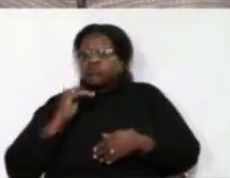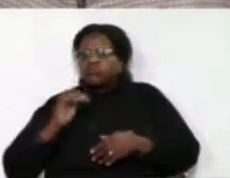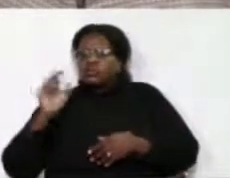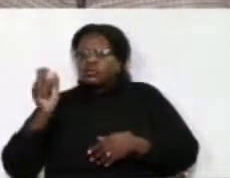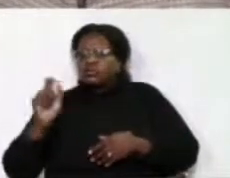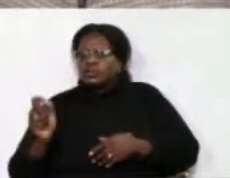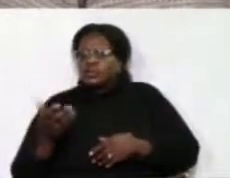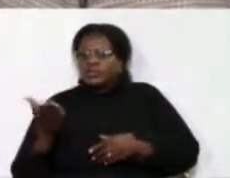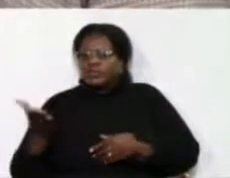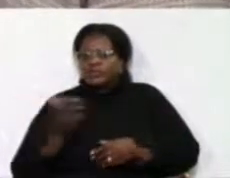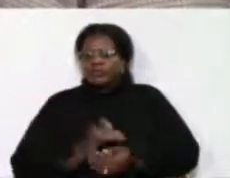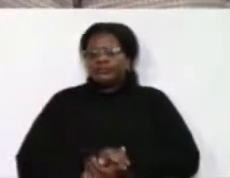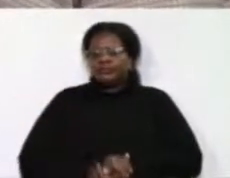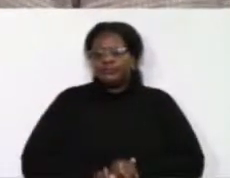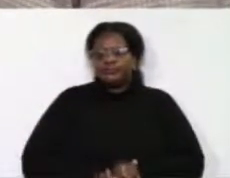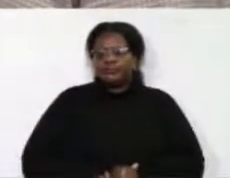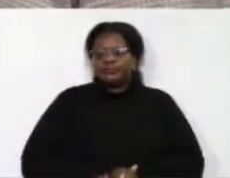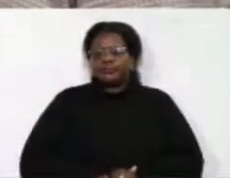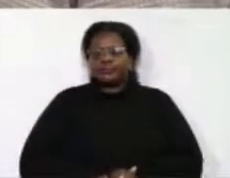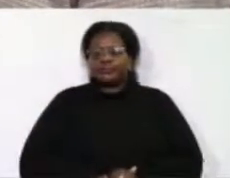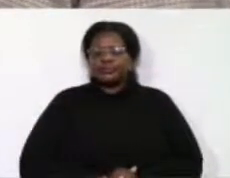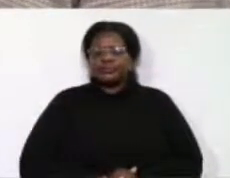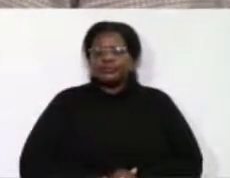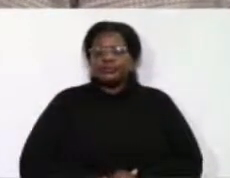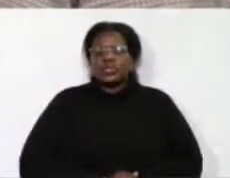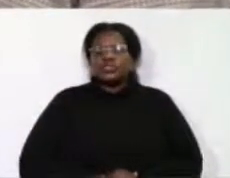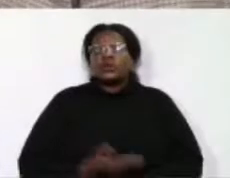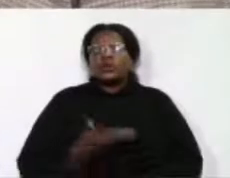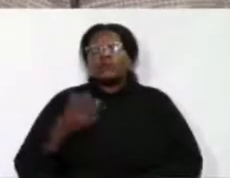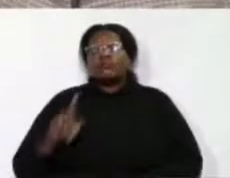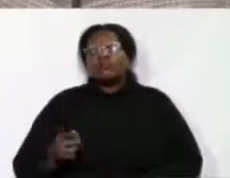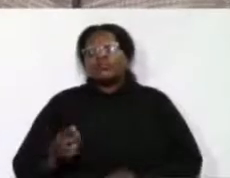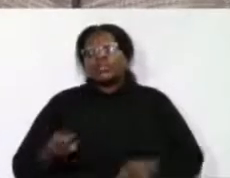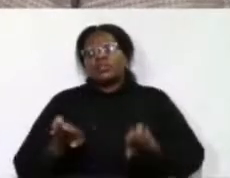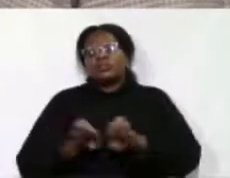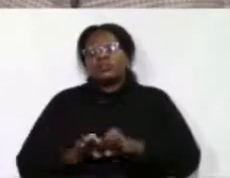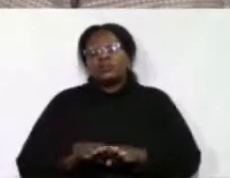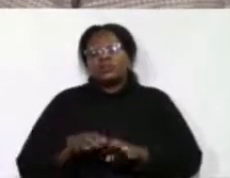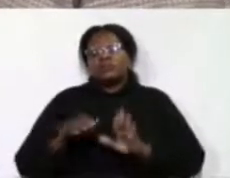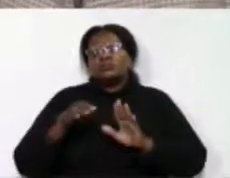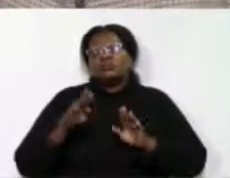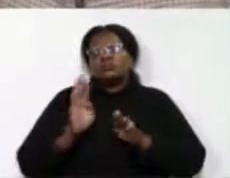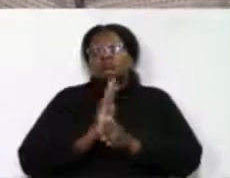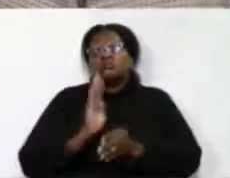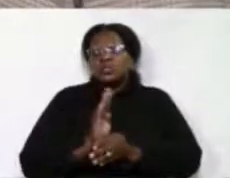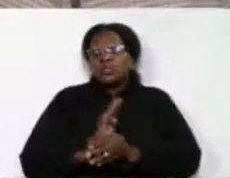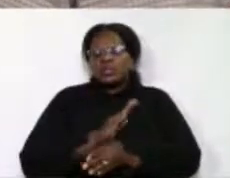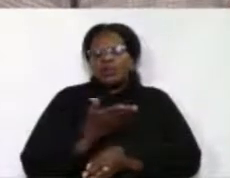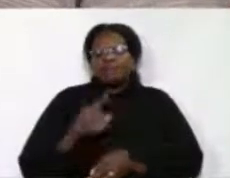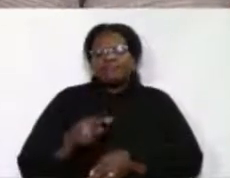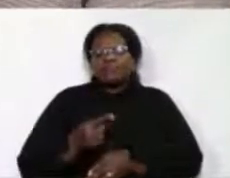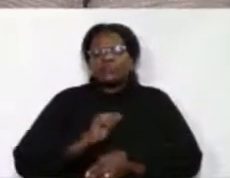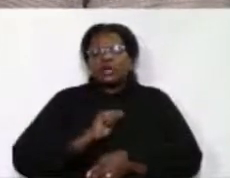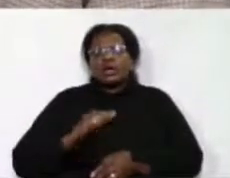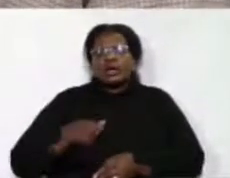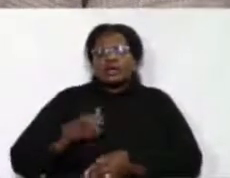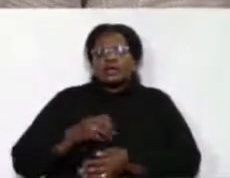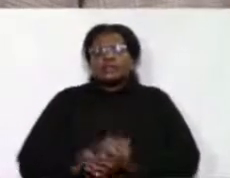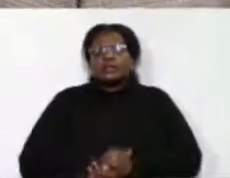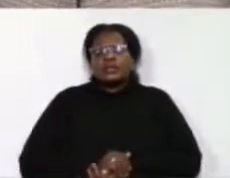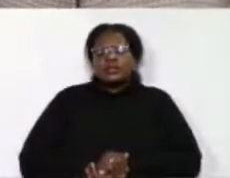Yeah. Okay. So those are the things we're doing our business with. That's the money that's owed. It's our materials, and these are the things that we open